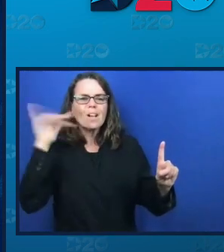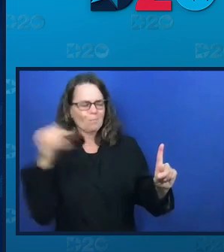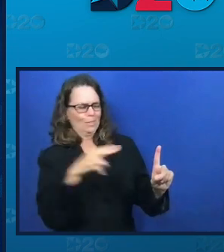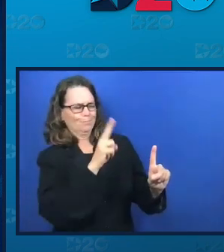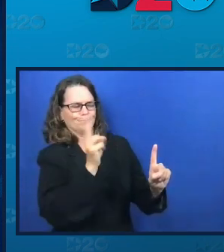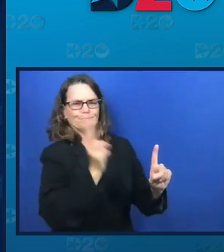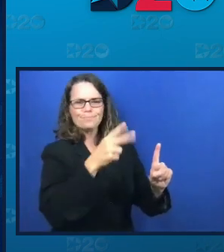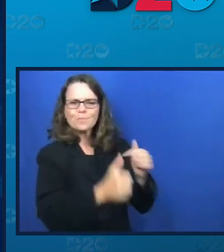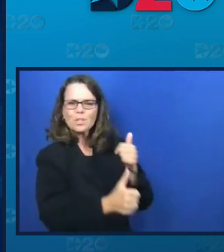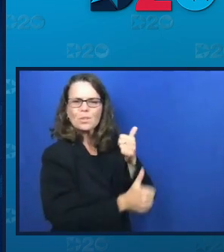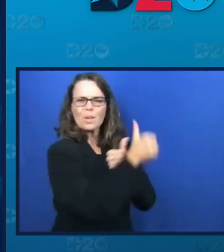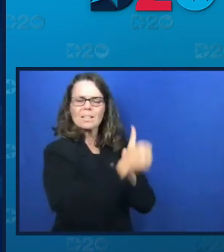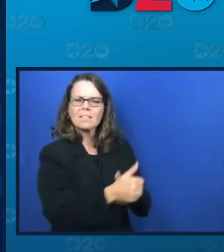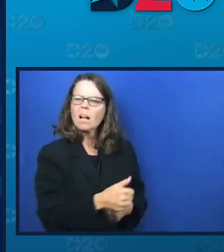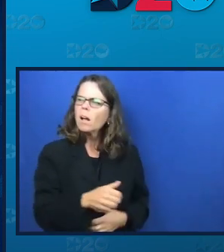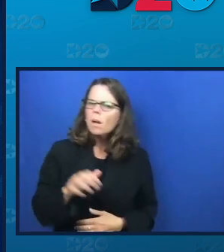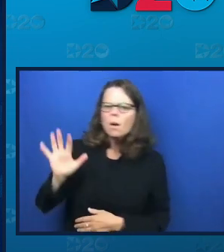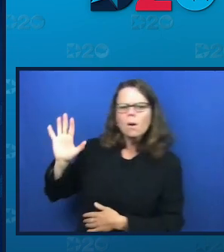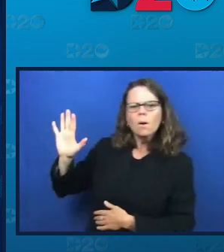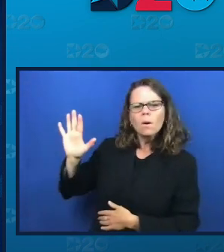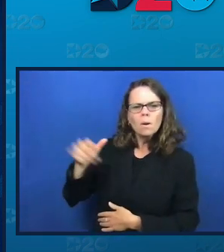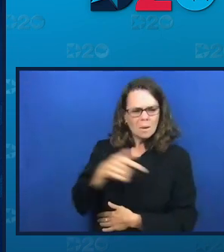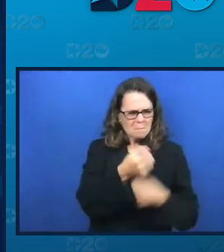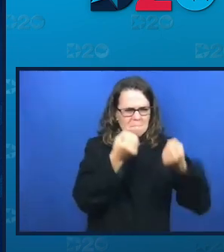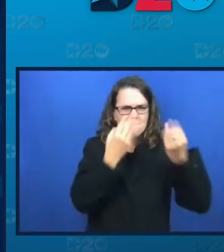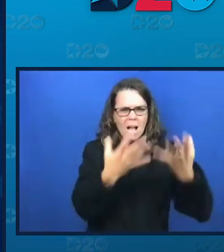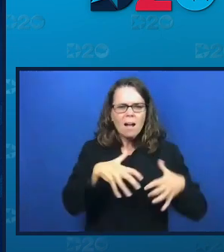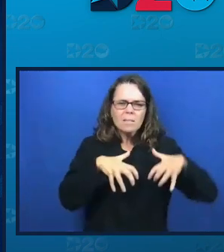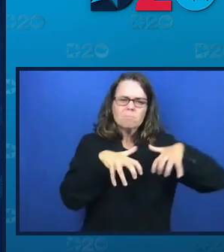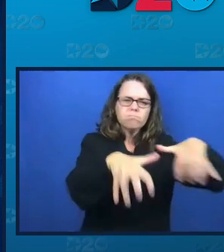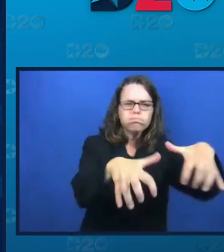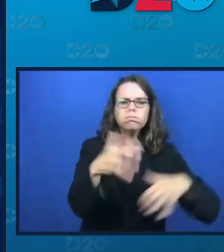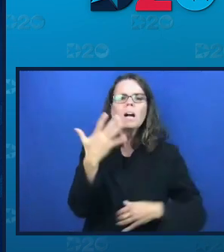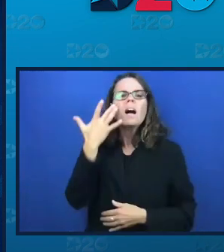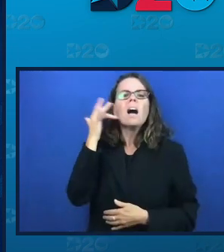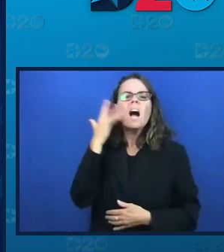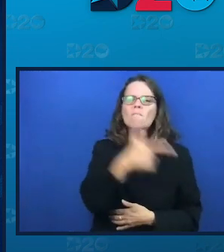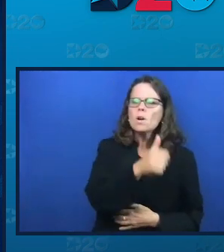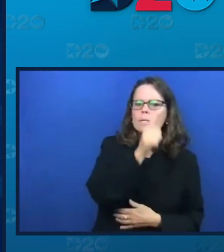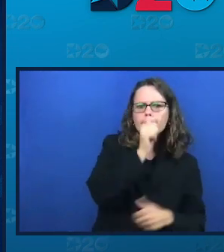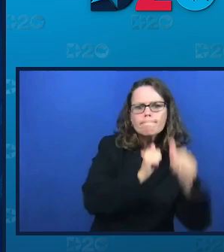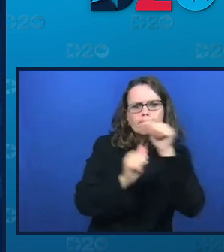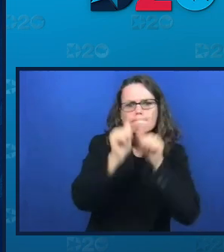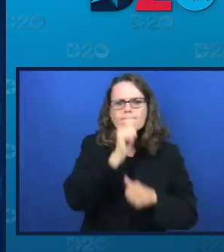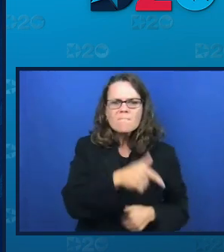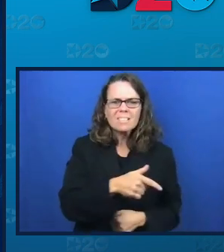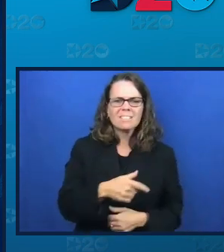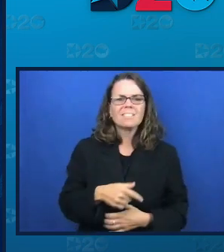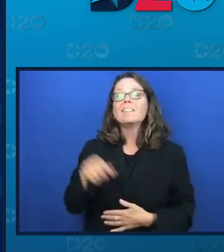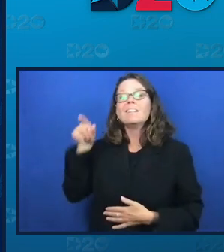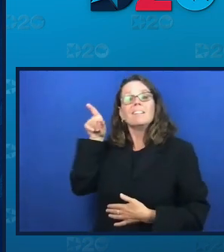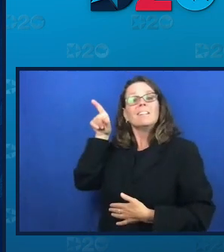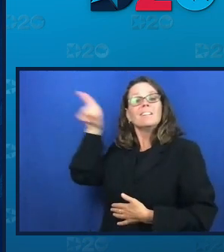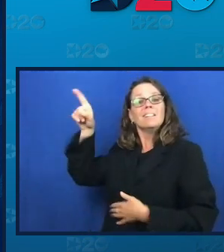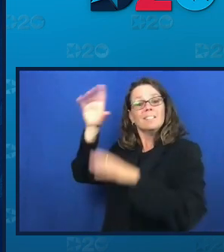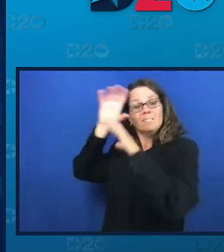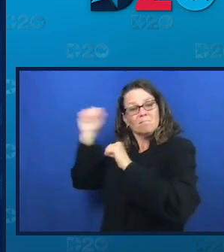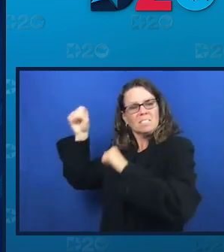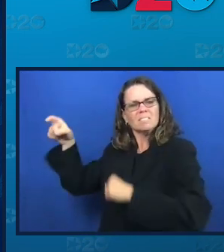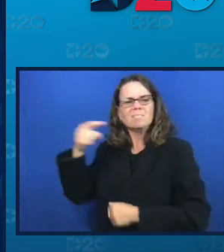our efforts on wildfire suppression because he said we hadn't raked enough leaves. You can't make that